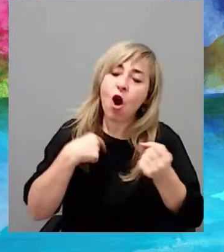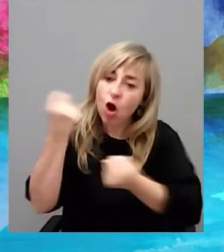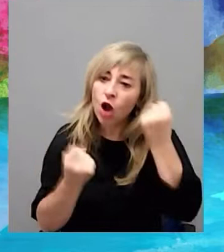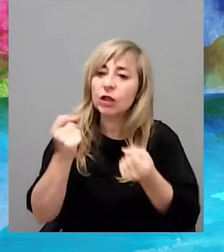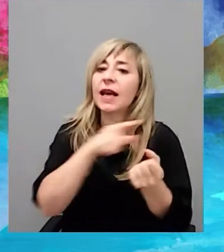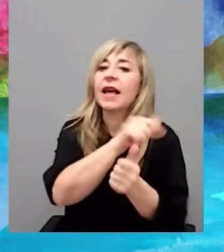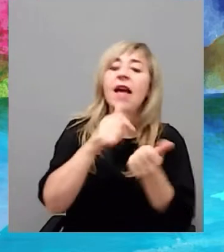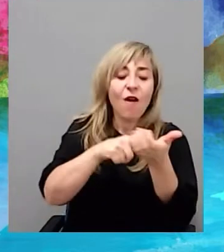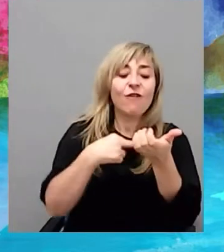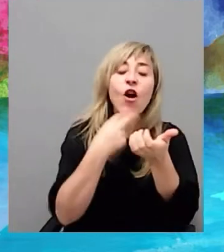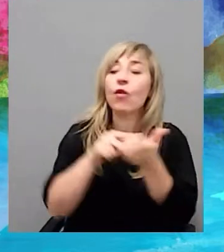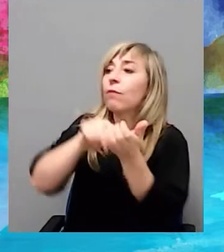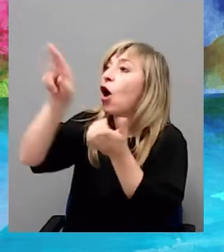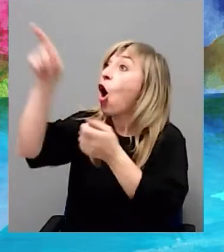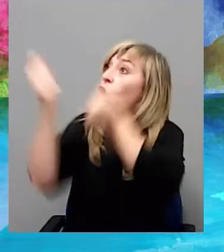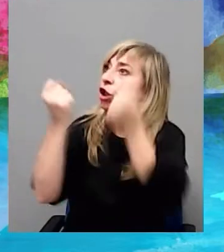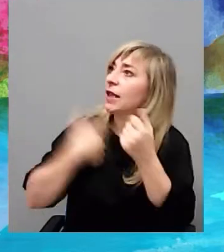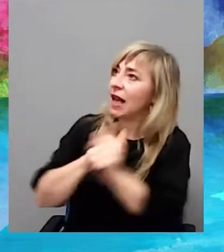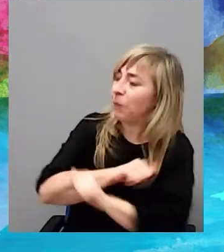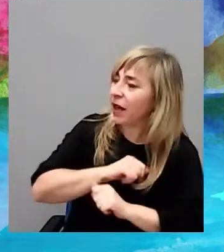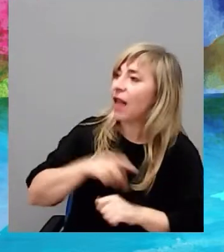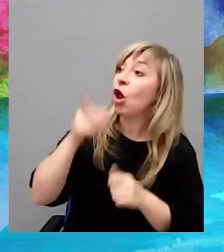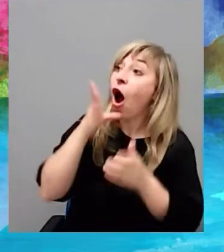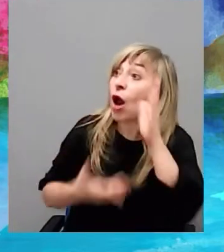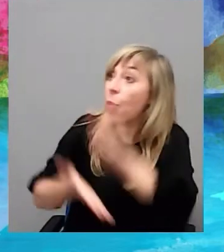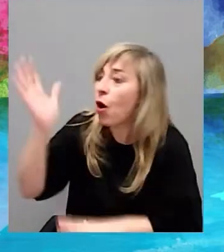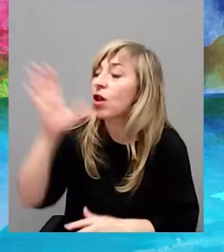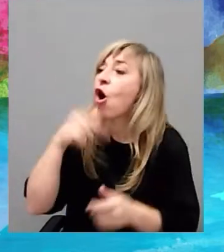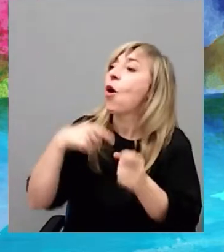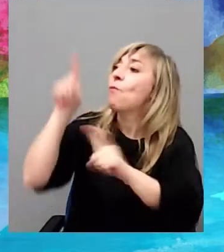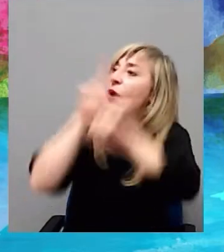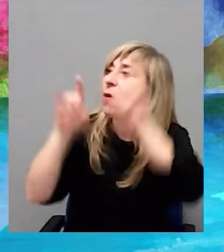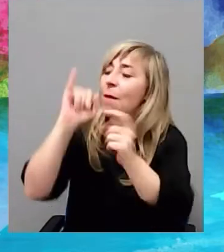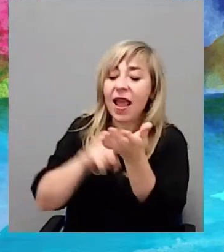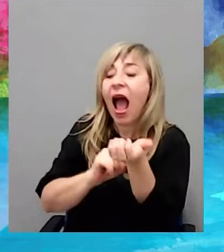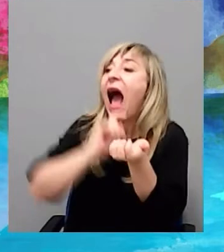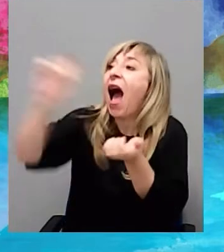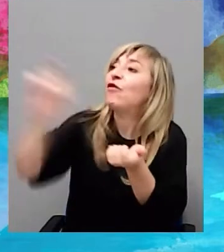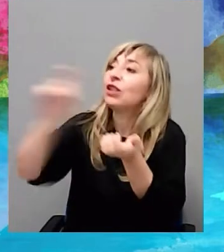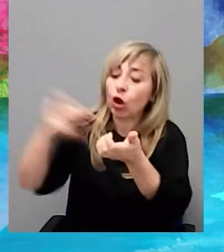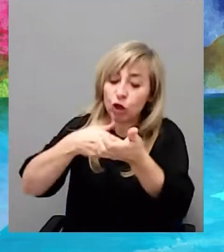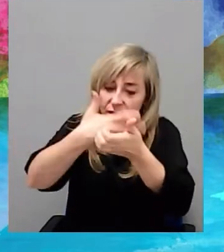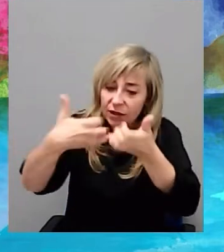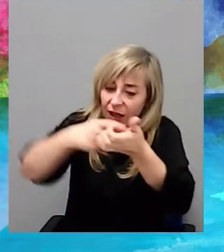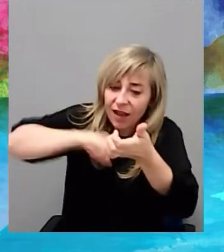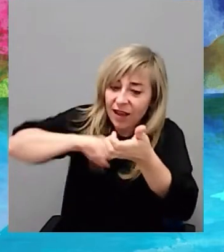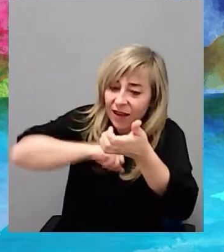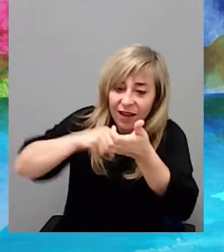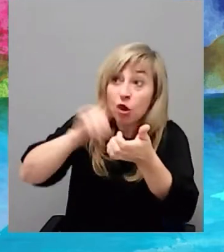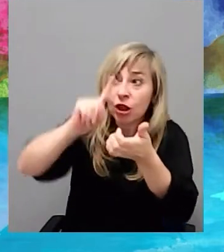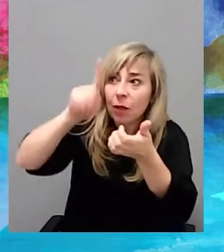so they can hear that the car is on its way, that maybe it's stuck in a traffic jam or whatever. And this is for